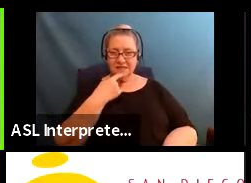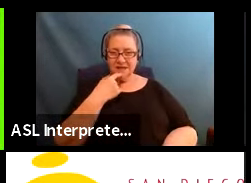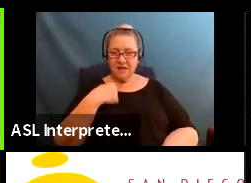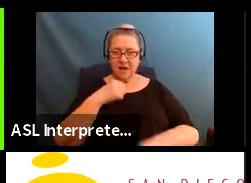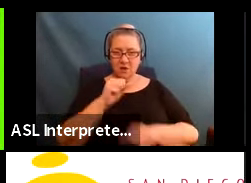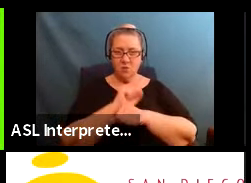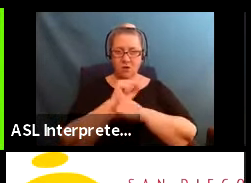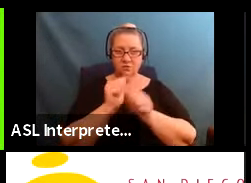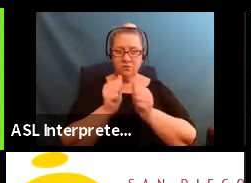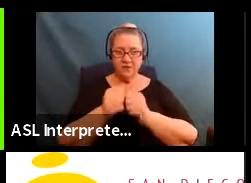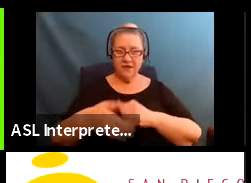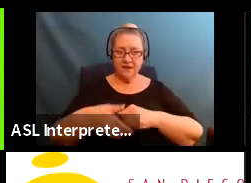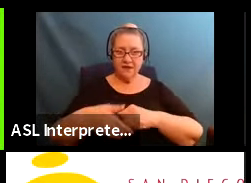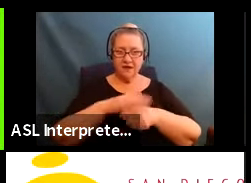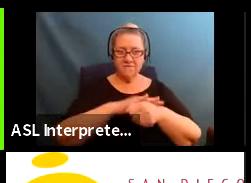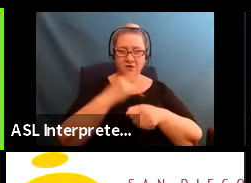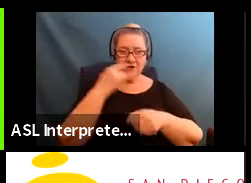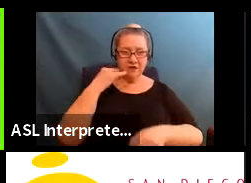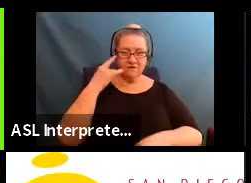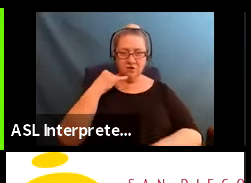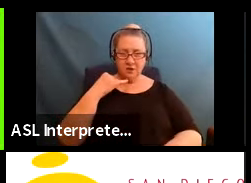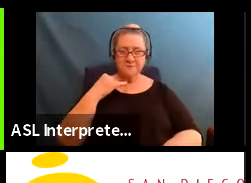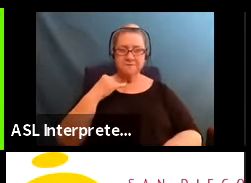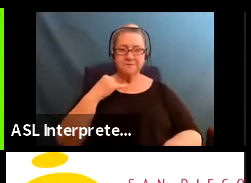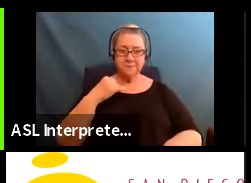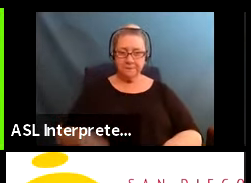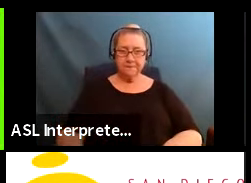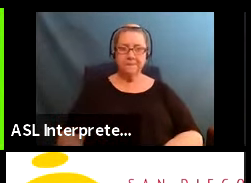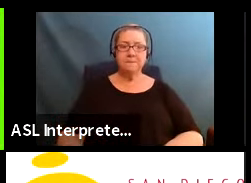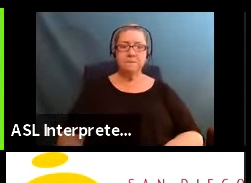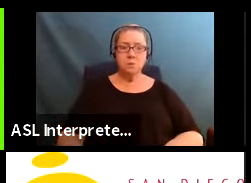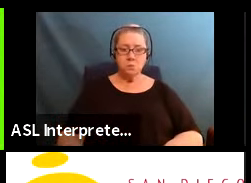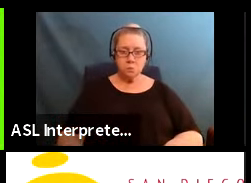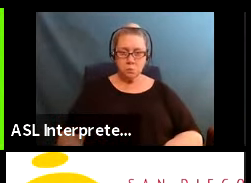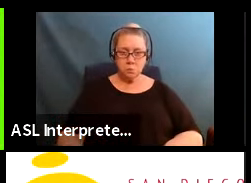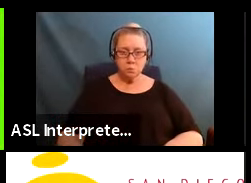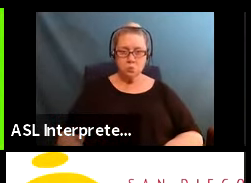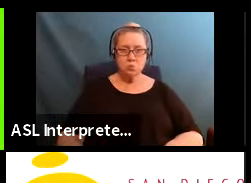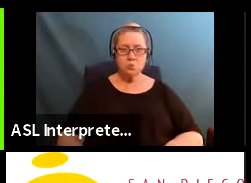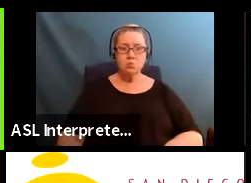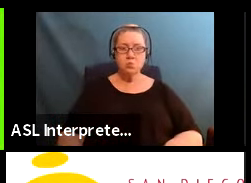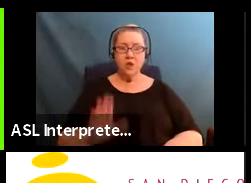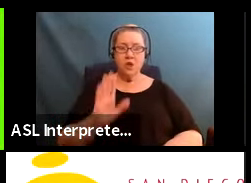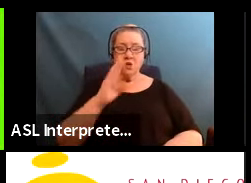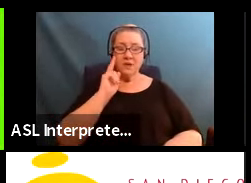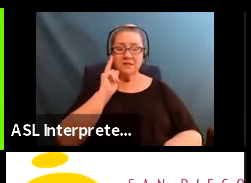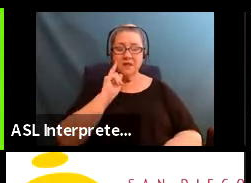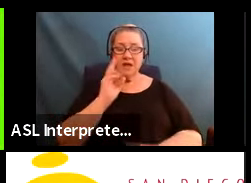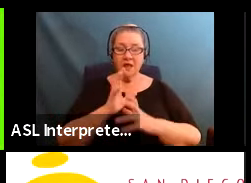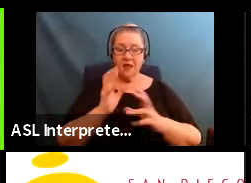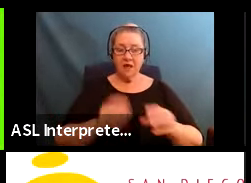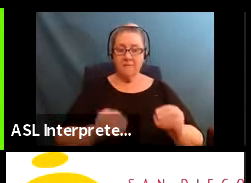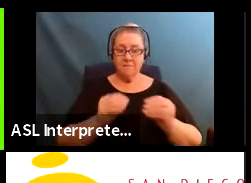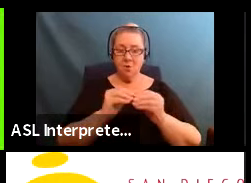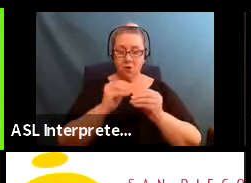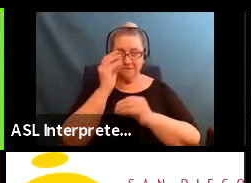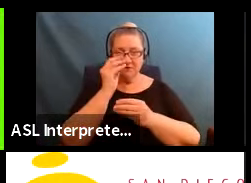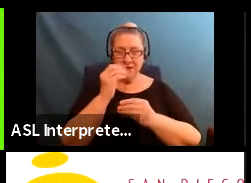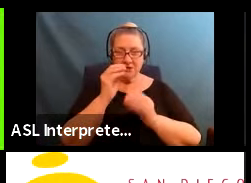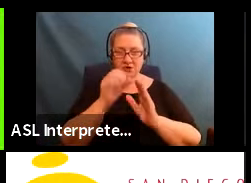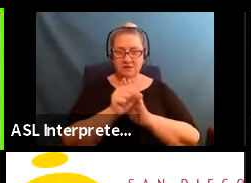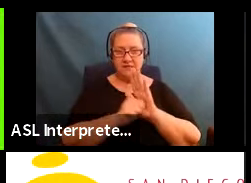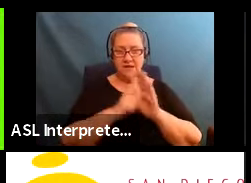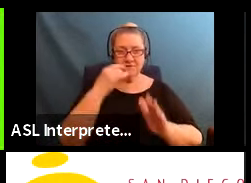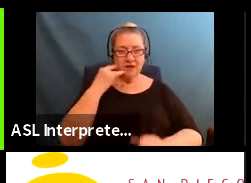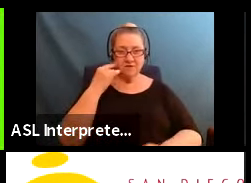the very backbone of how we did our outreach and reached our target populations. And so I think you'll see a lot more information. State of California